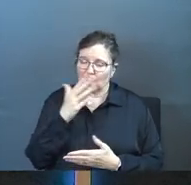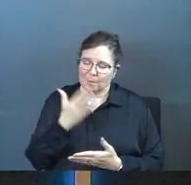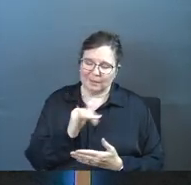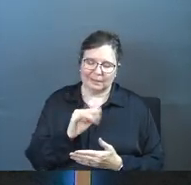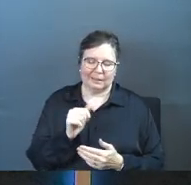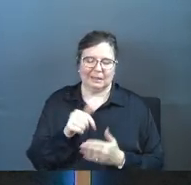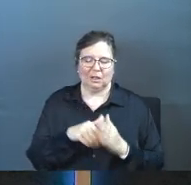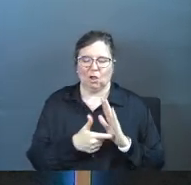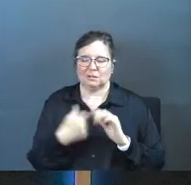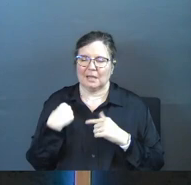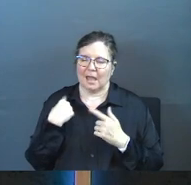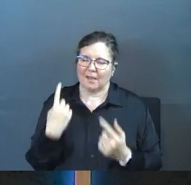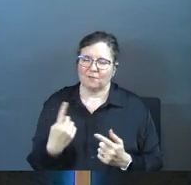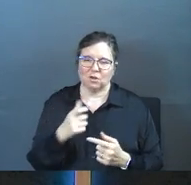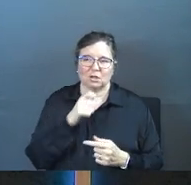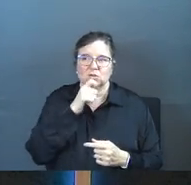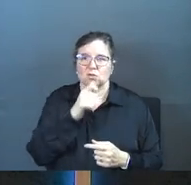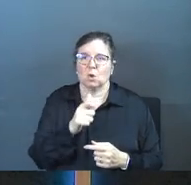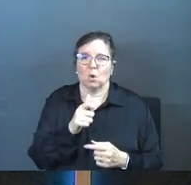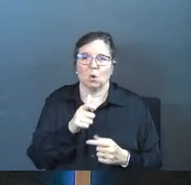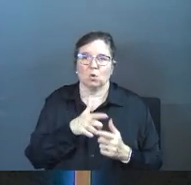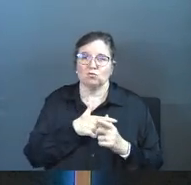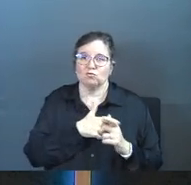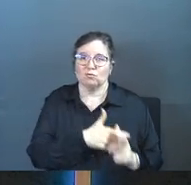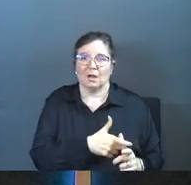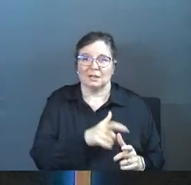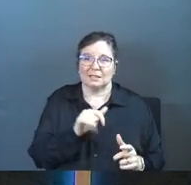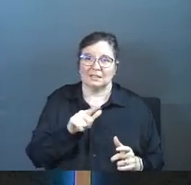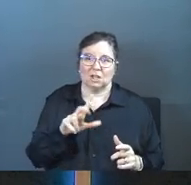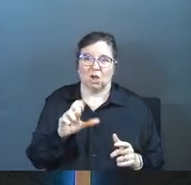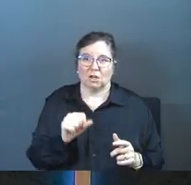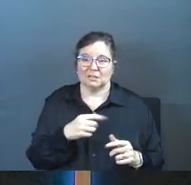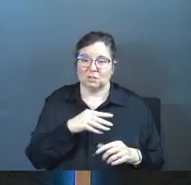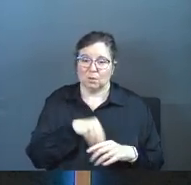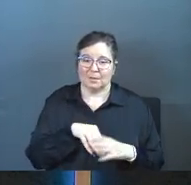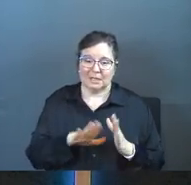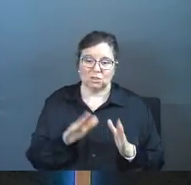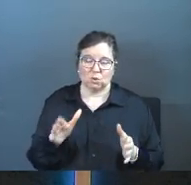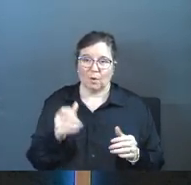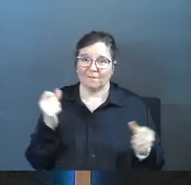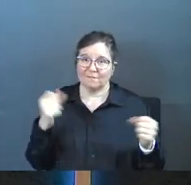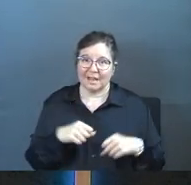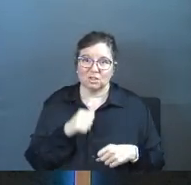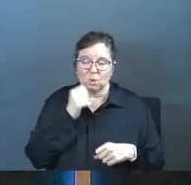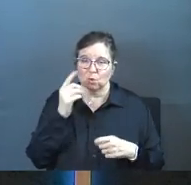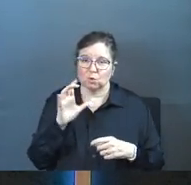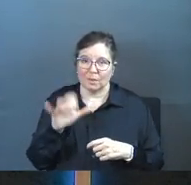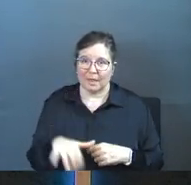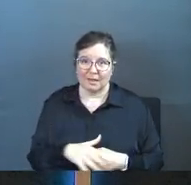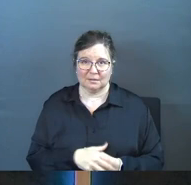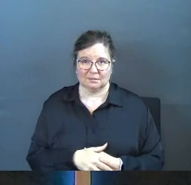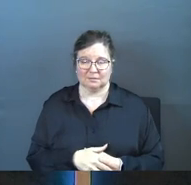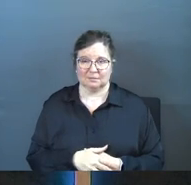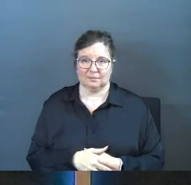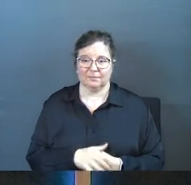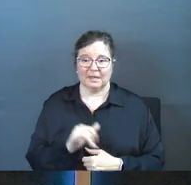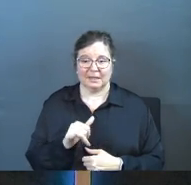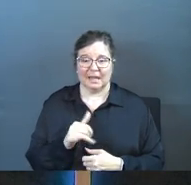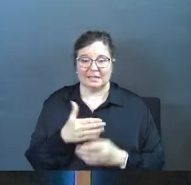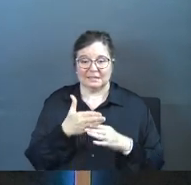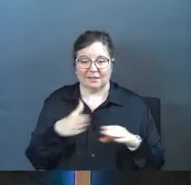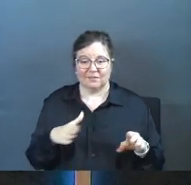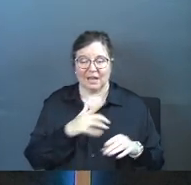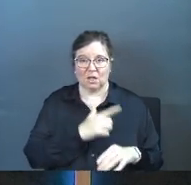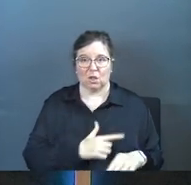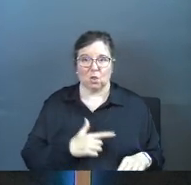bring in the in-laws ever, ever. And don't run to the in-laws. And don't bring the in-laws into your fights. Don't ever do that. That's